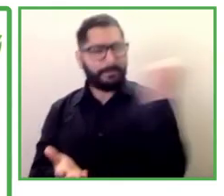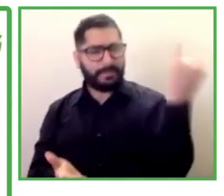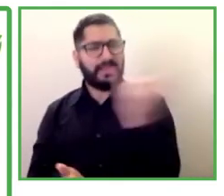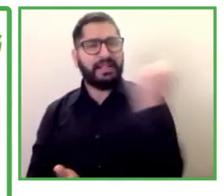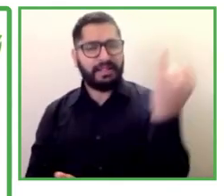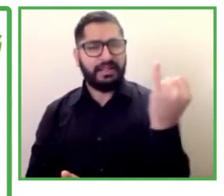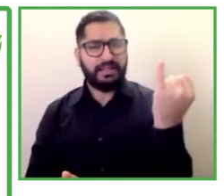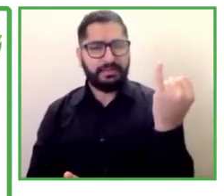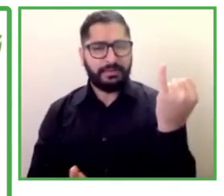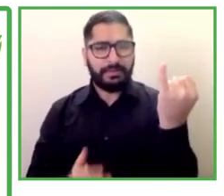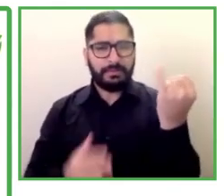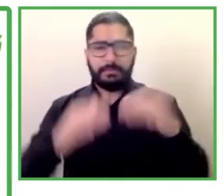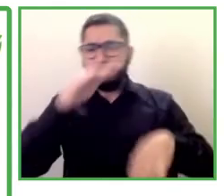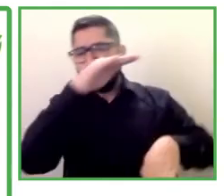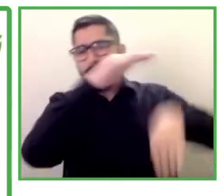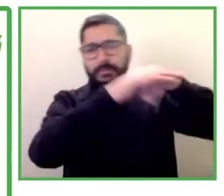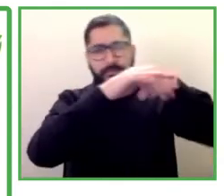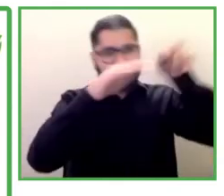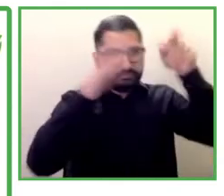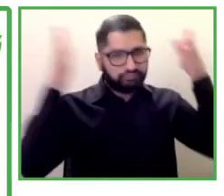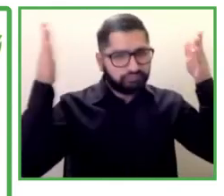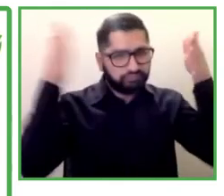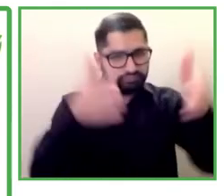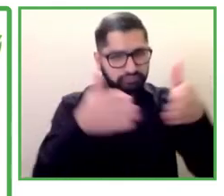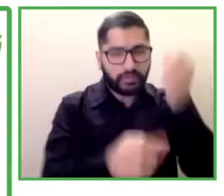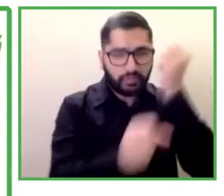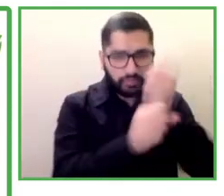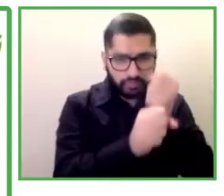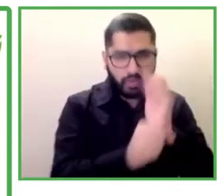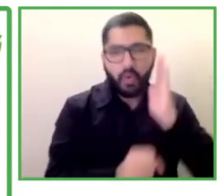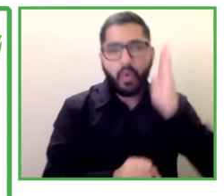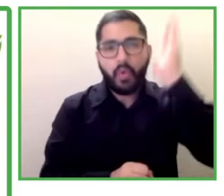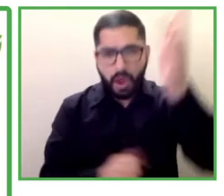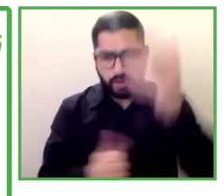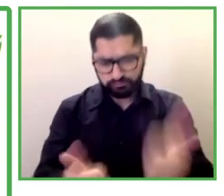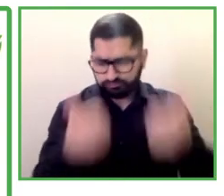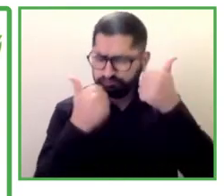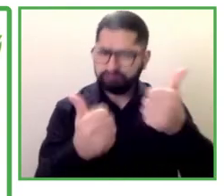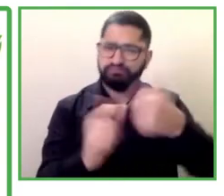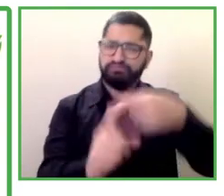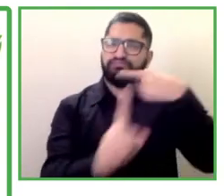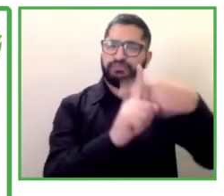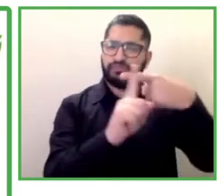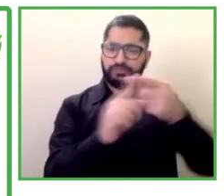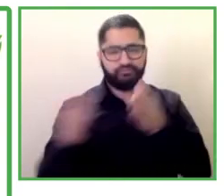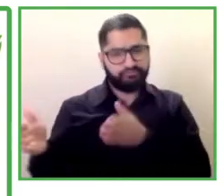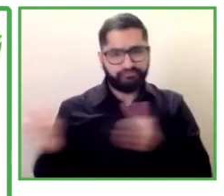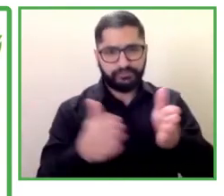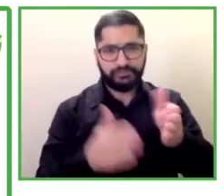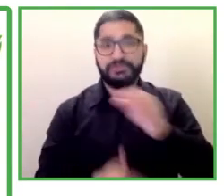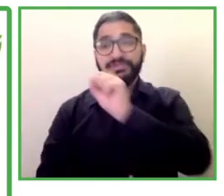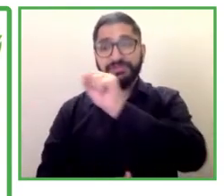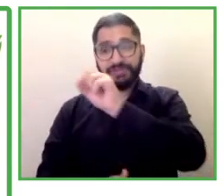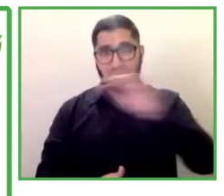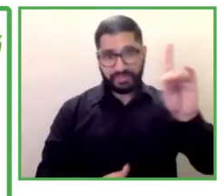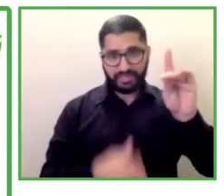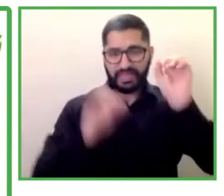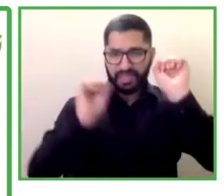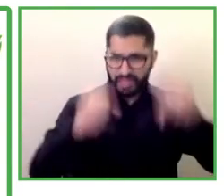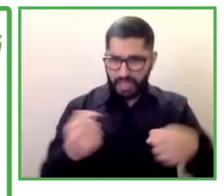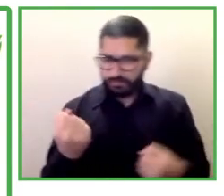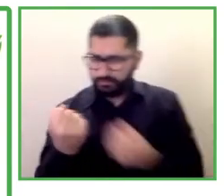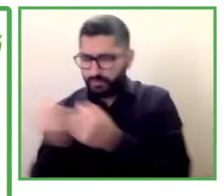SEED has grown from working with 3 to 19 state and local intermediary organizations, which Nadia mentioned earlier, that benefits more